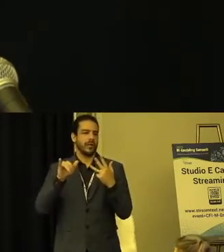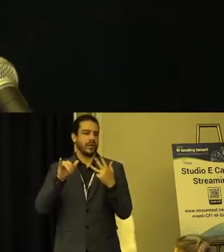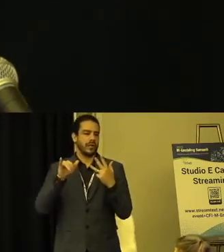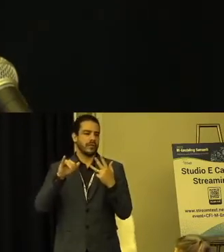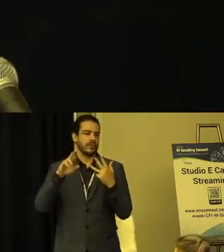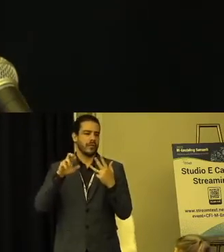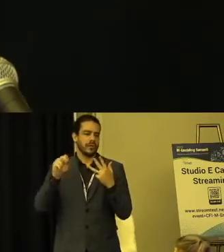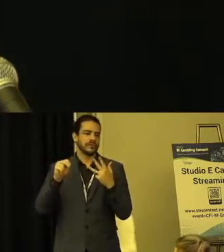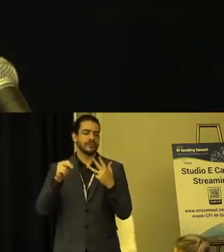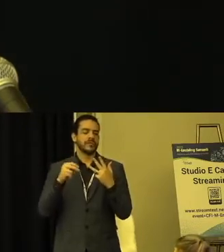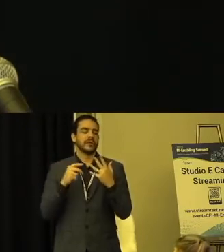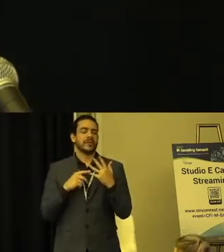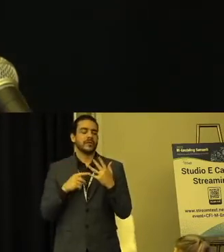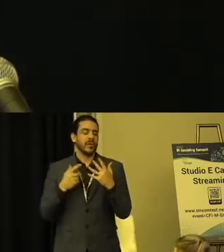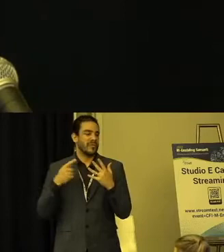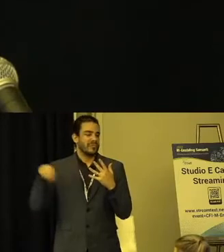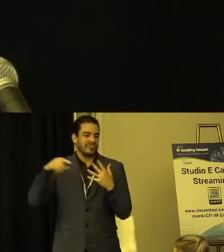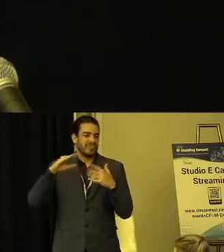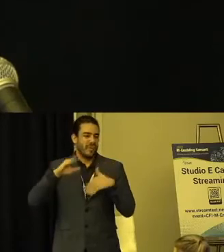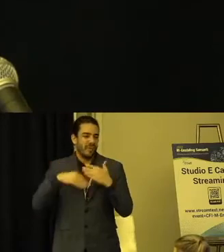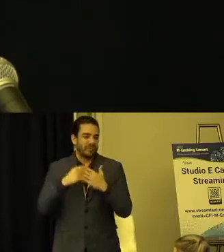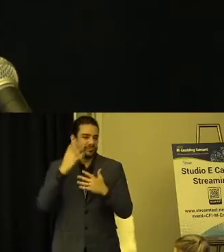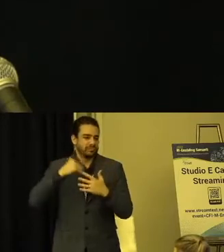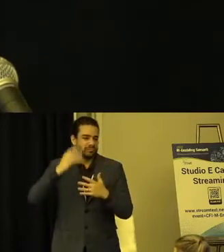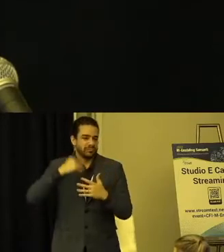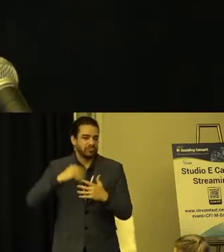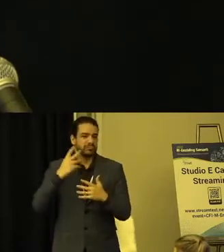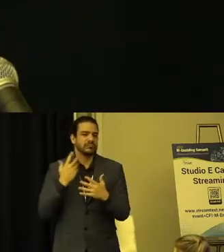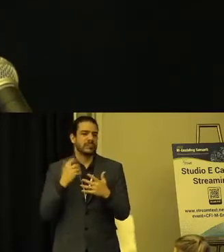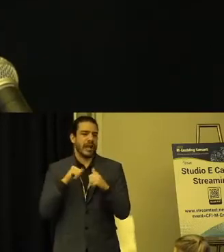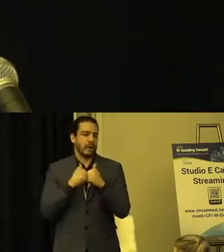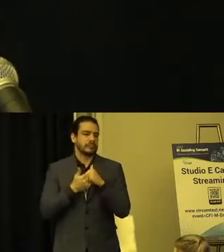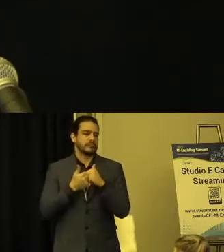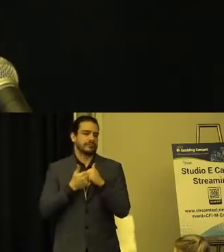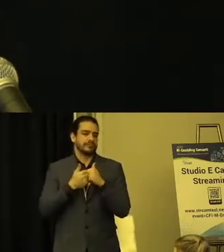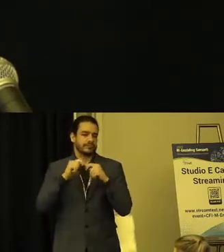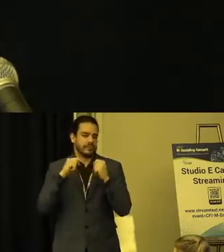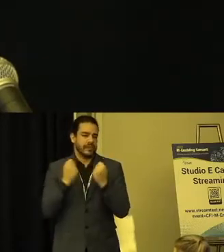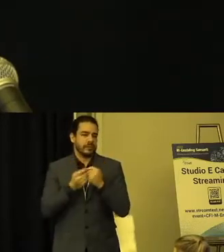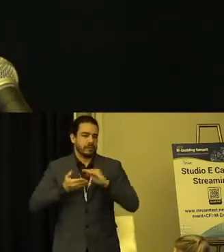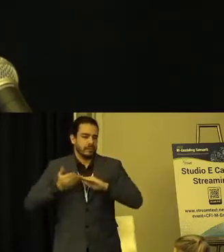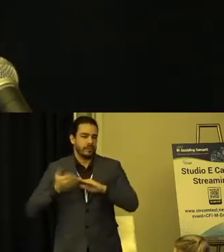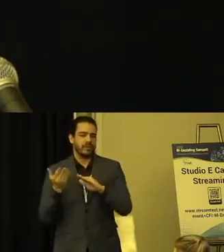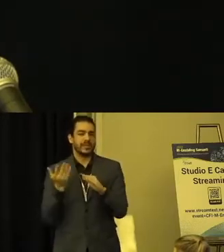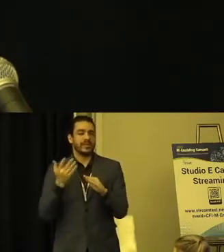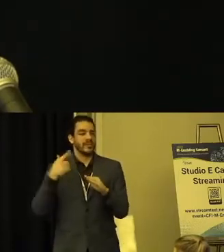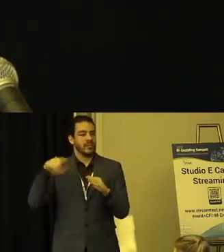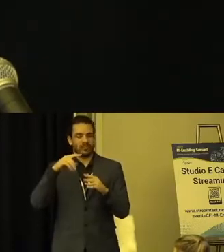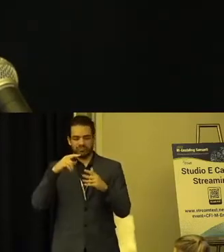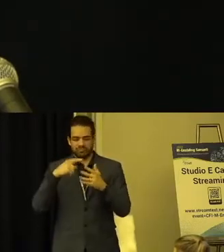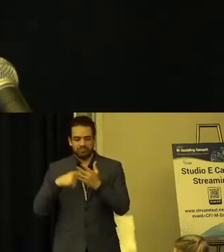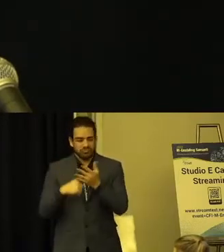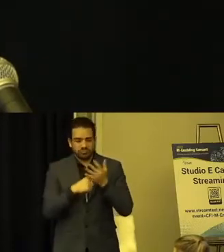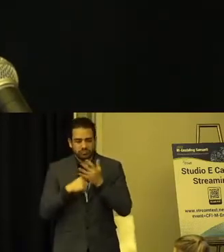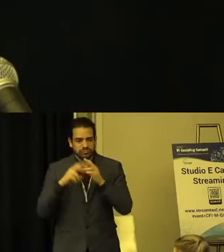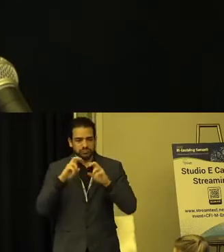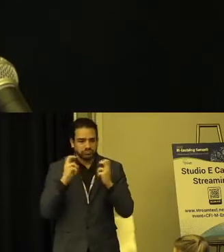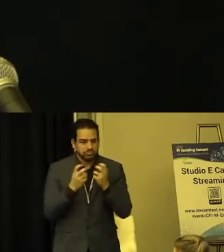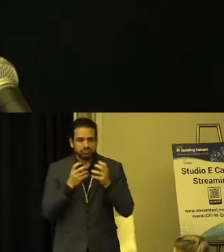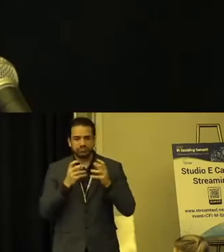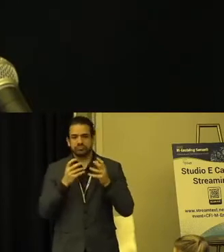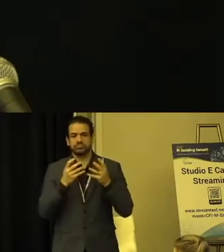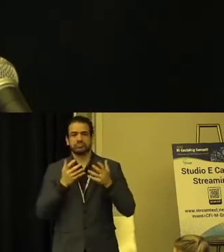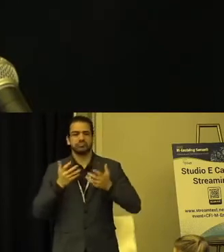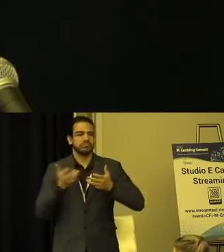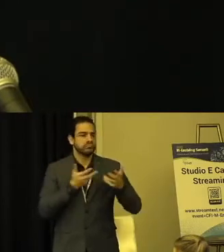WAY work. We will be discussing what are our strengths and what are